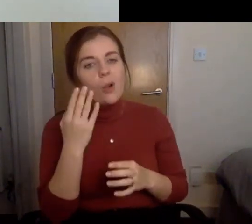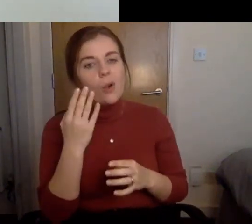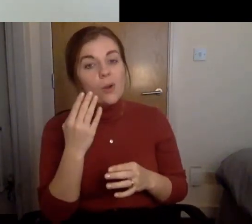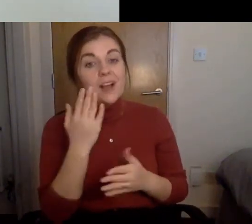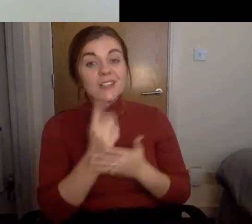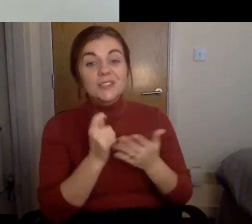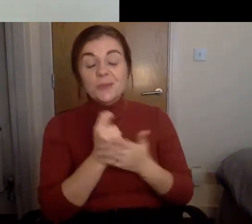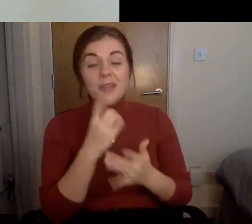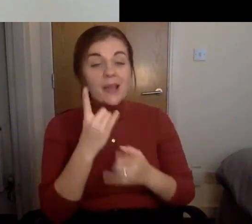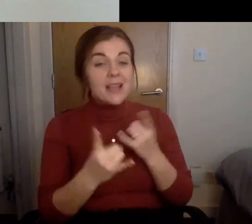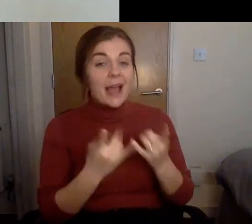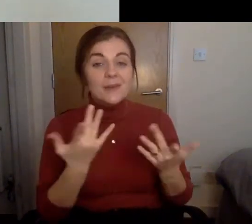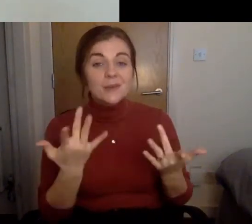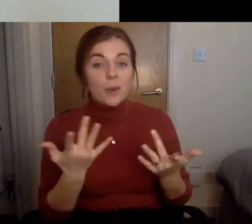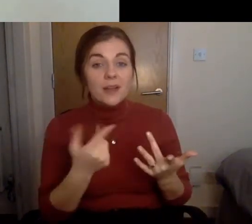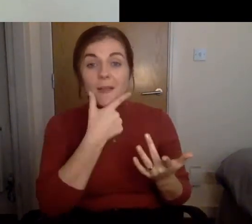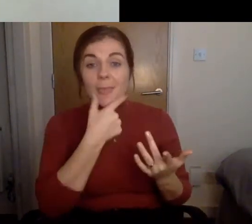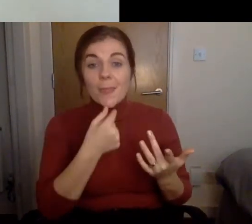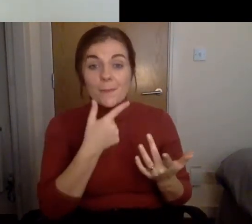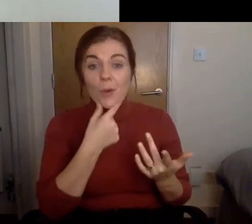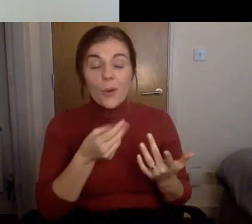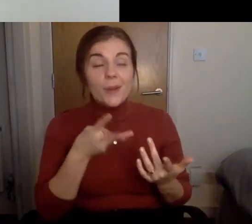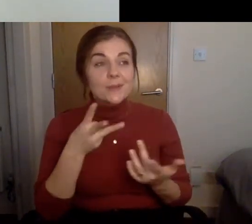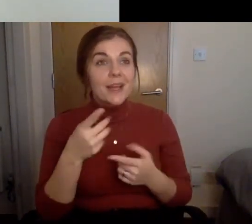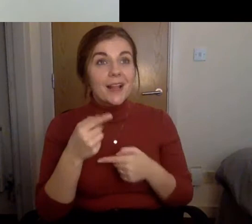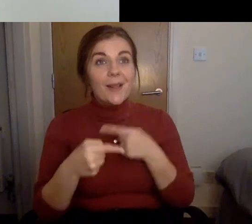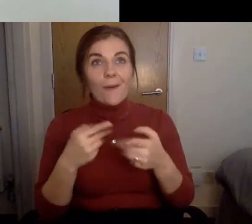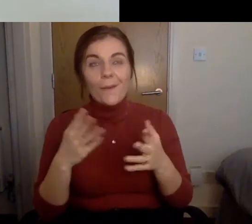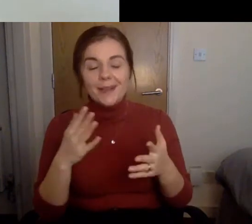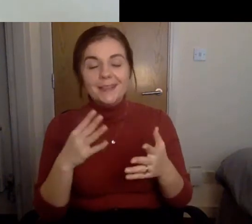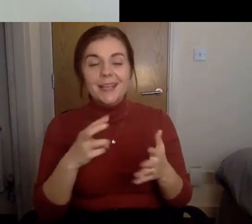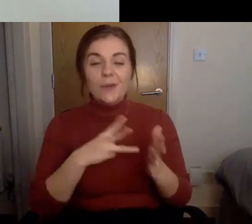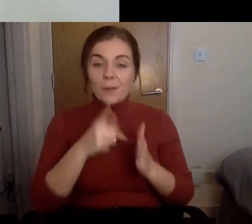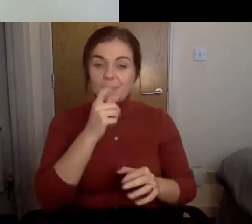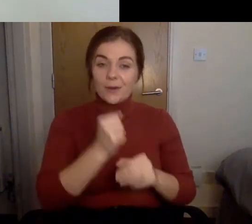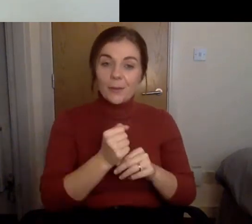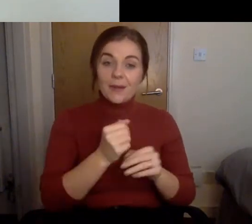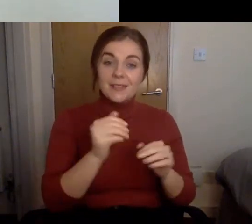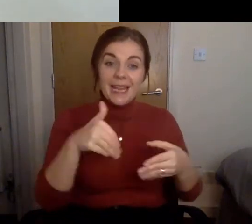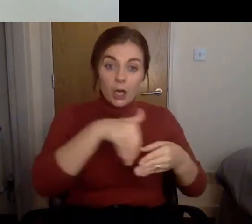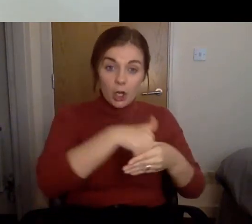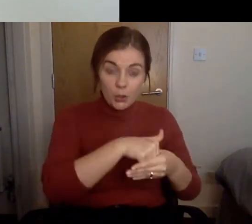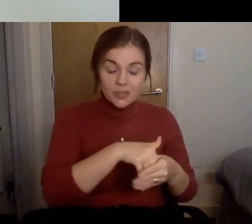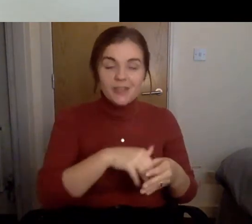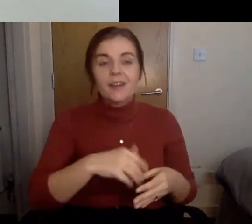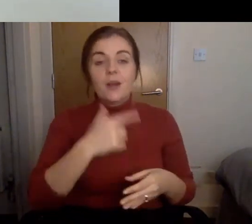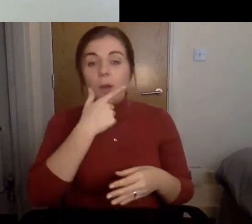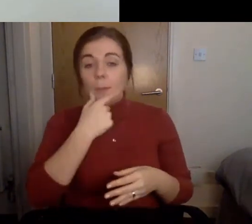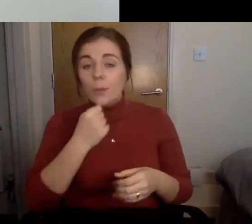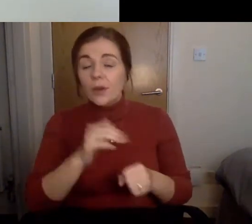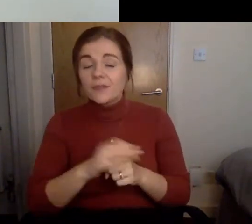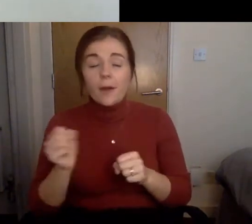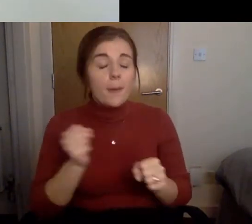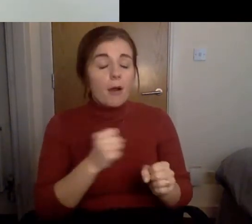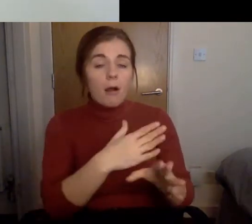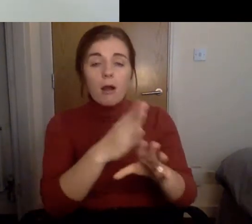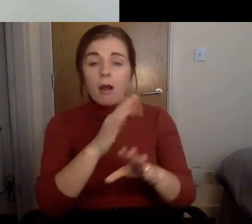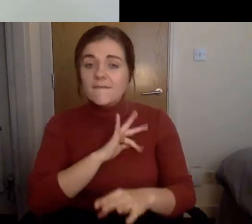will always and again, when we talk about inclusion, boys from every faith tradition